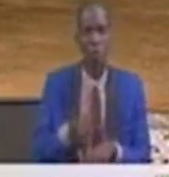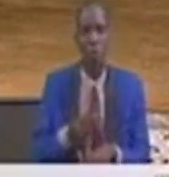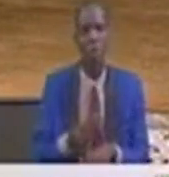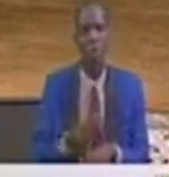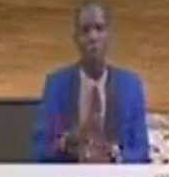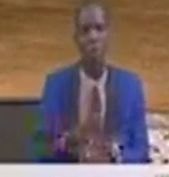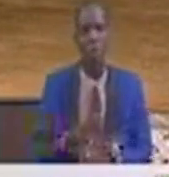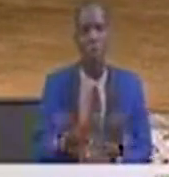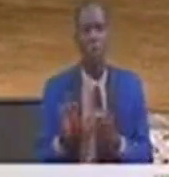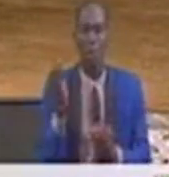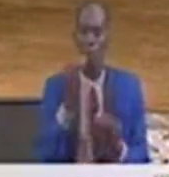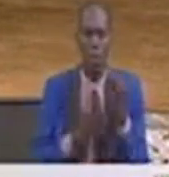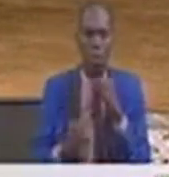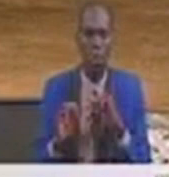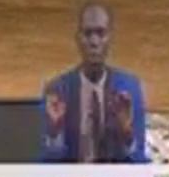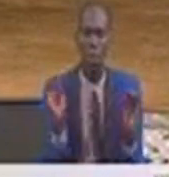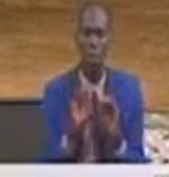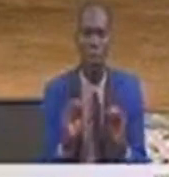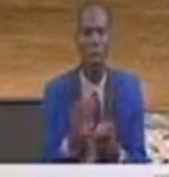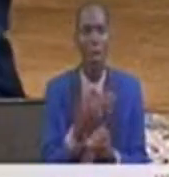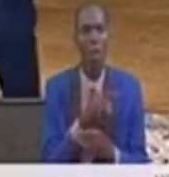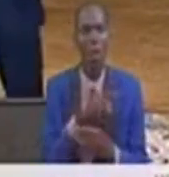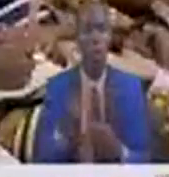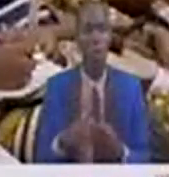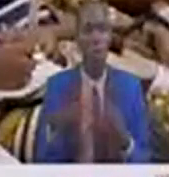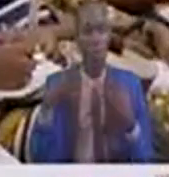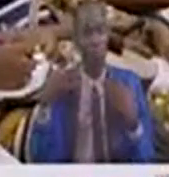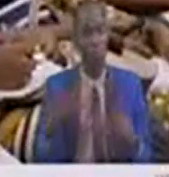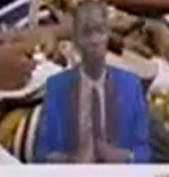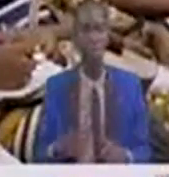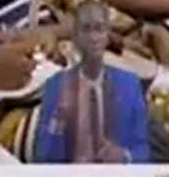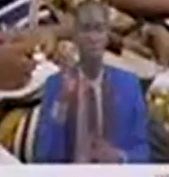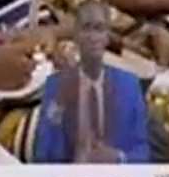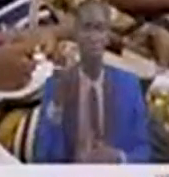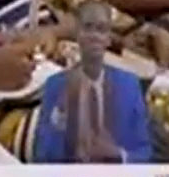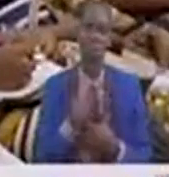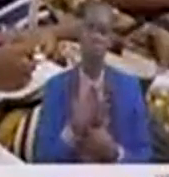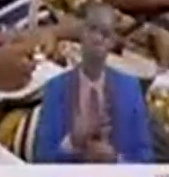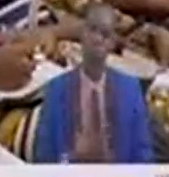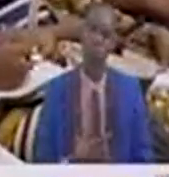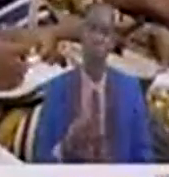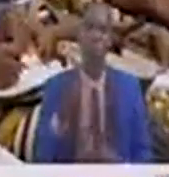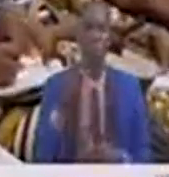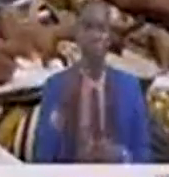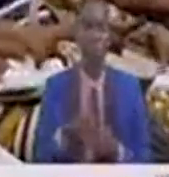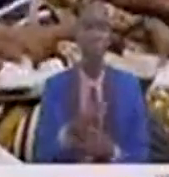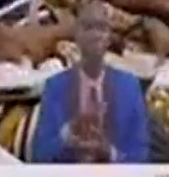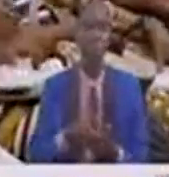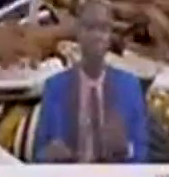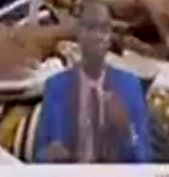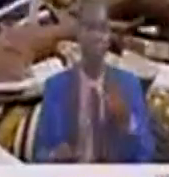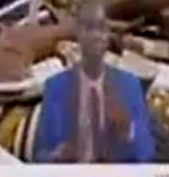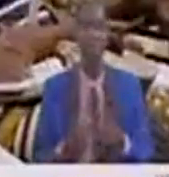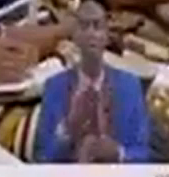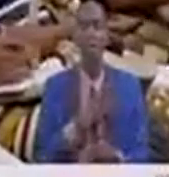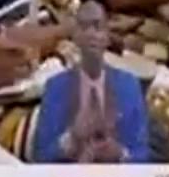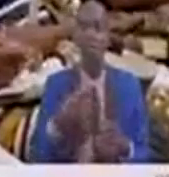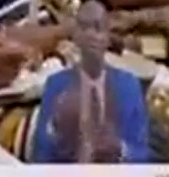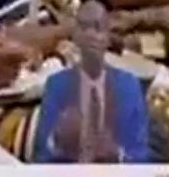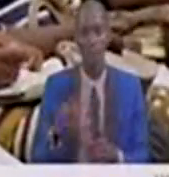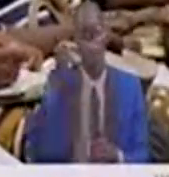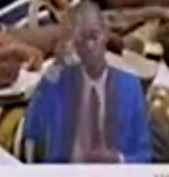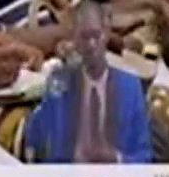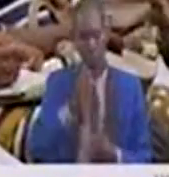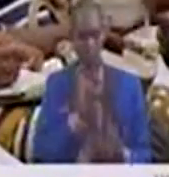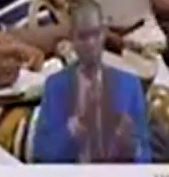He afterward hungered. Look at verse 3. In verse 3 it says, and the devil said unto